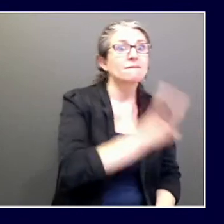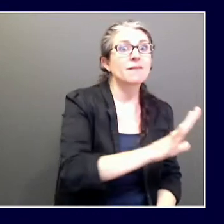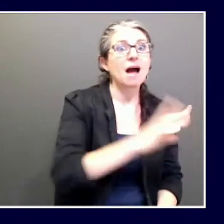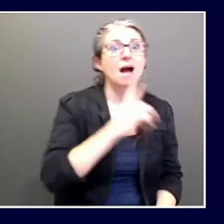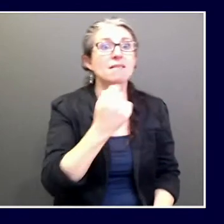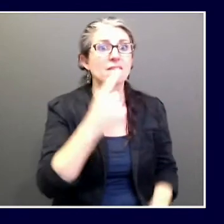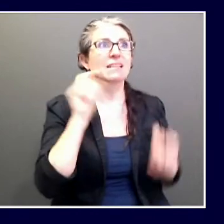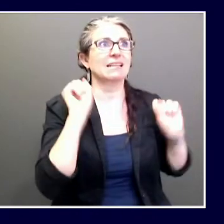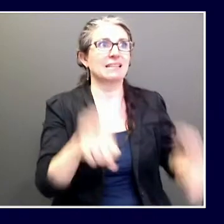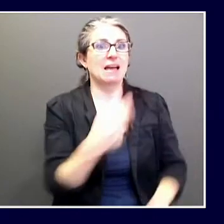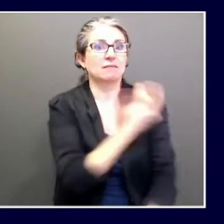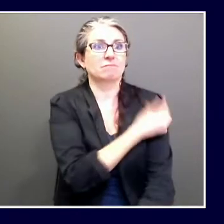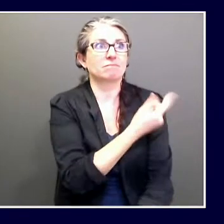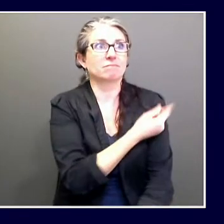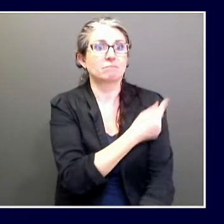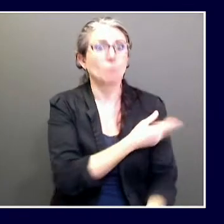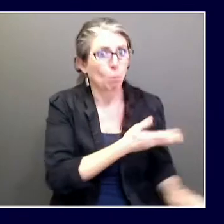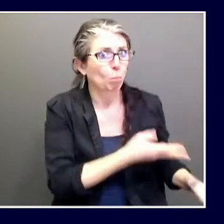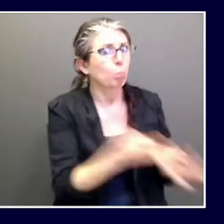start.